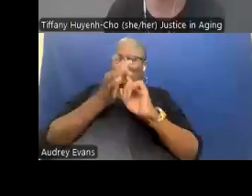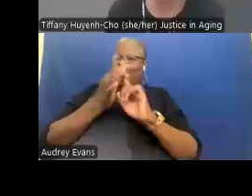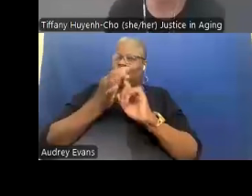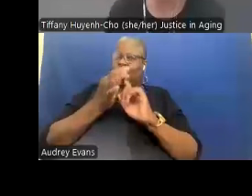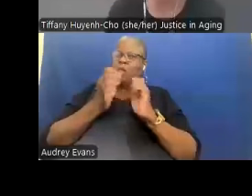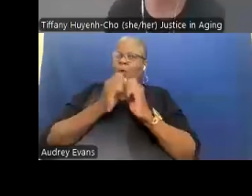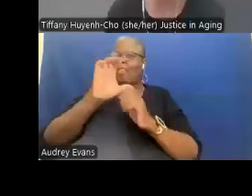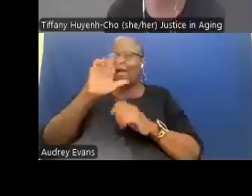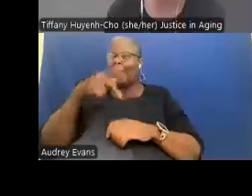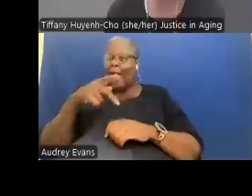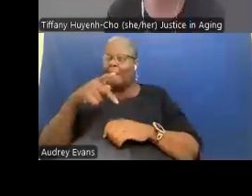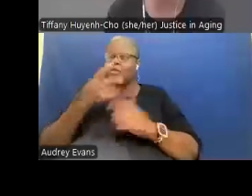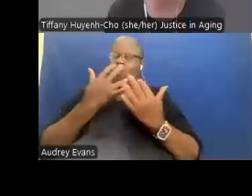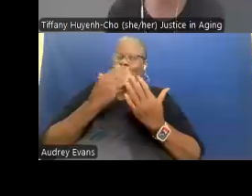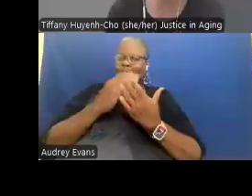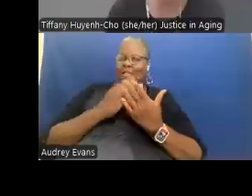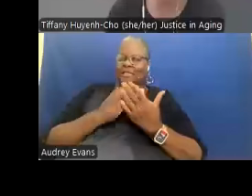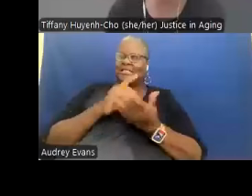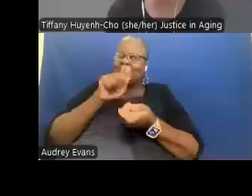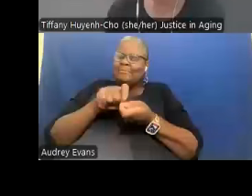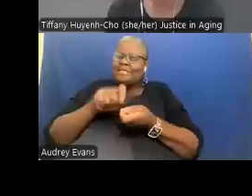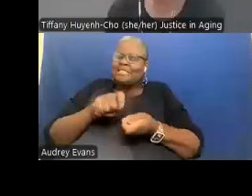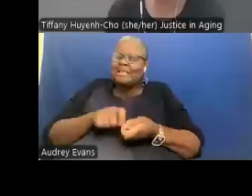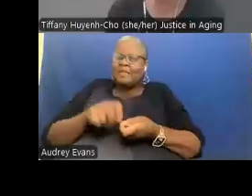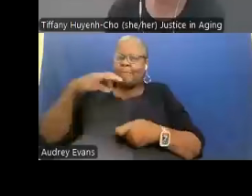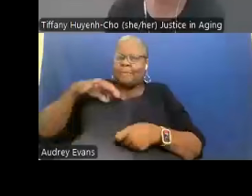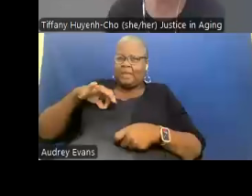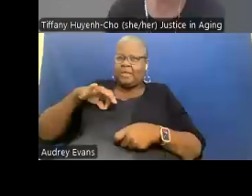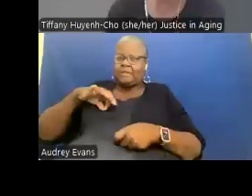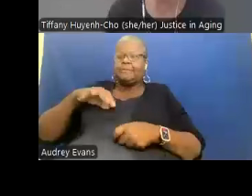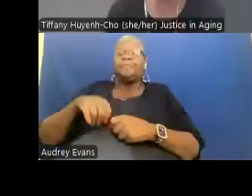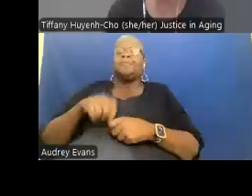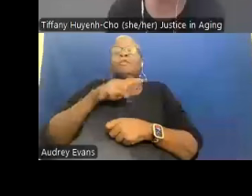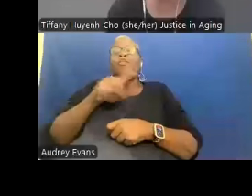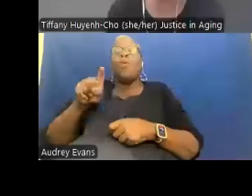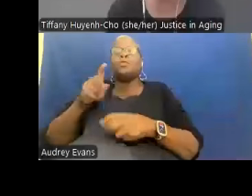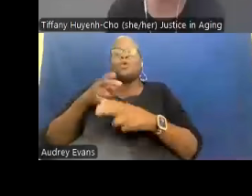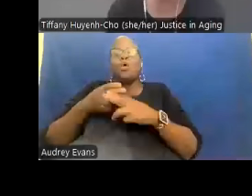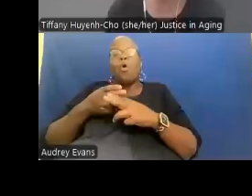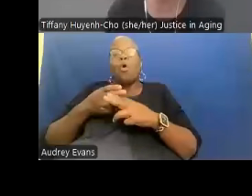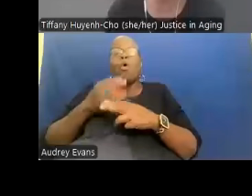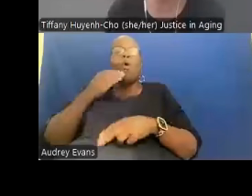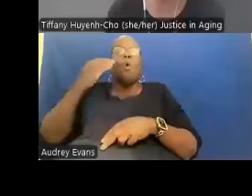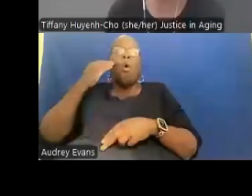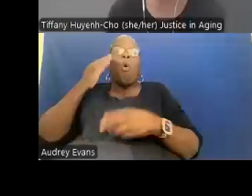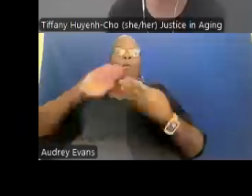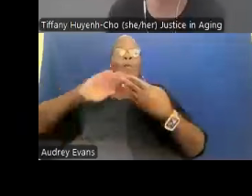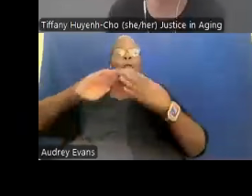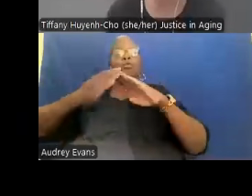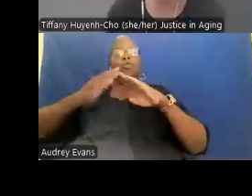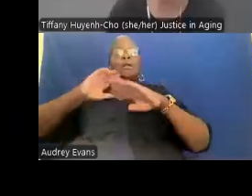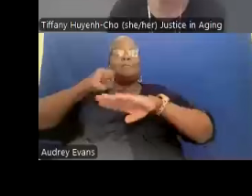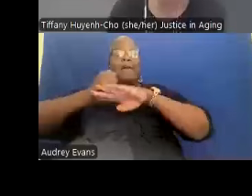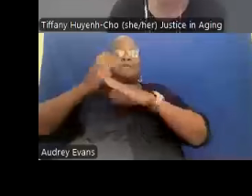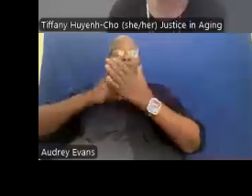caps and wait lists for some specific Medicaid benefits. Those are called home and community-based programs.